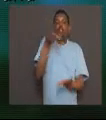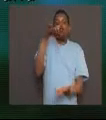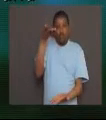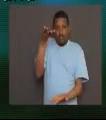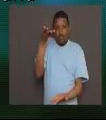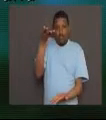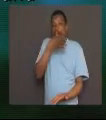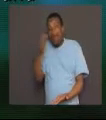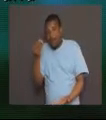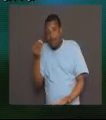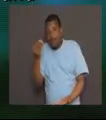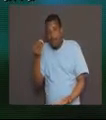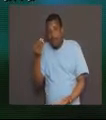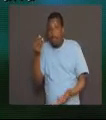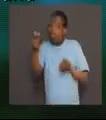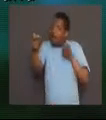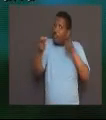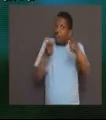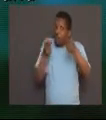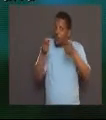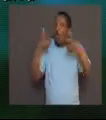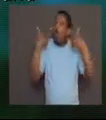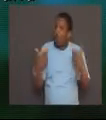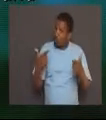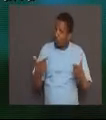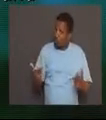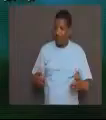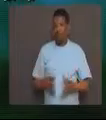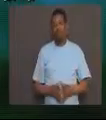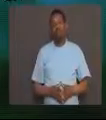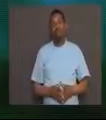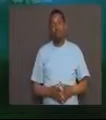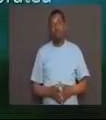resources and management opportunities.